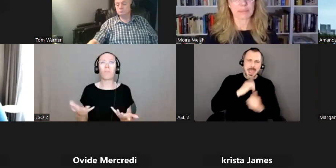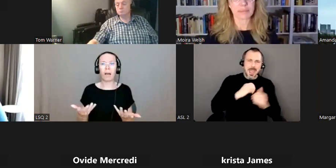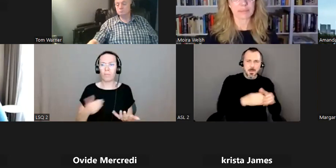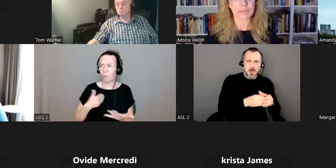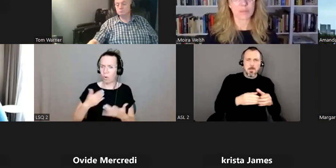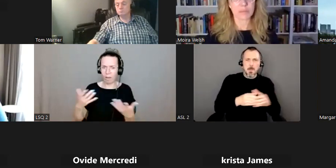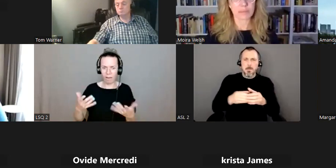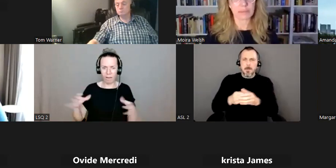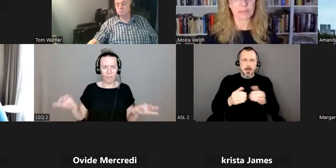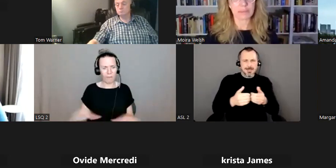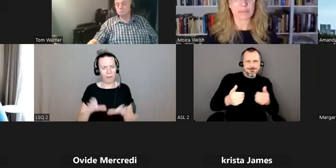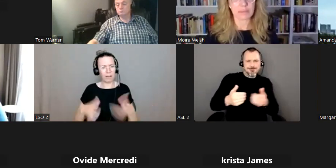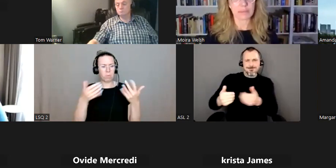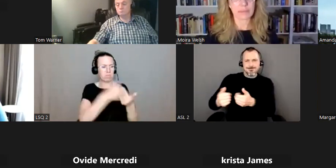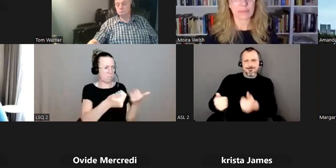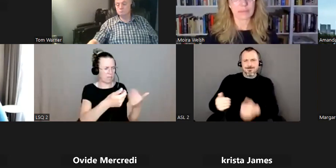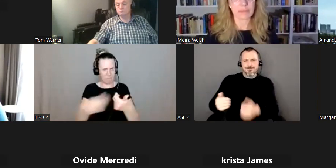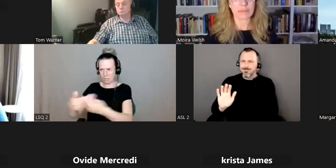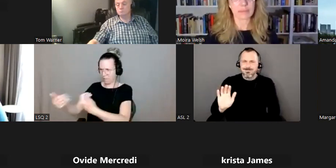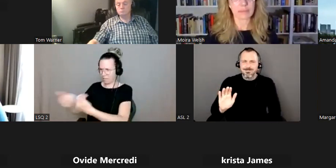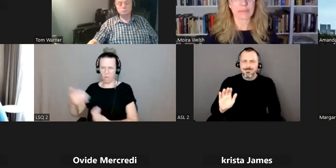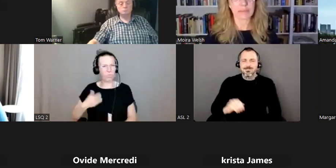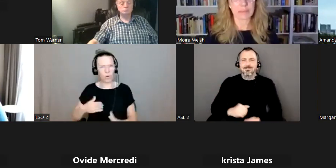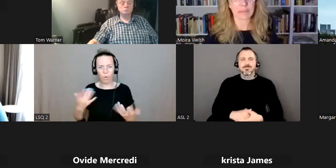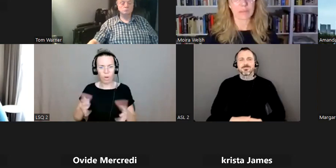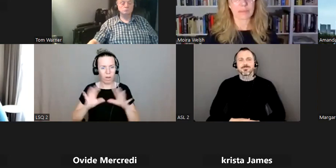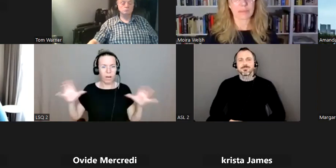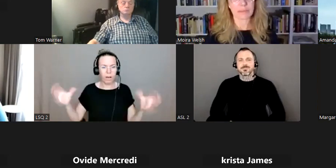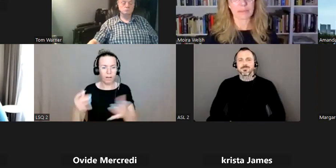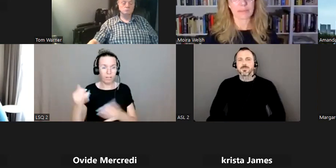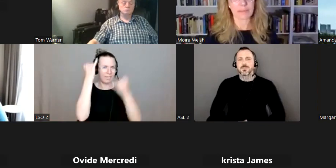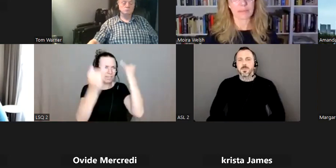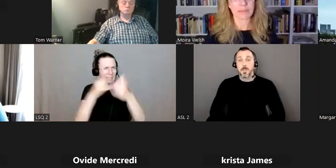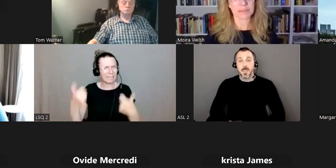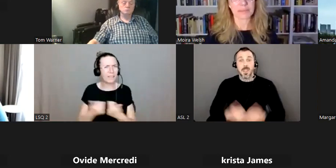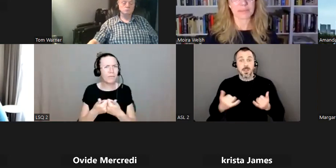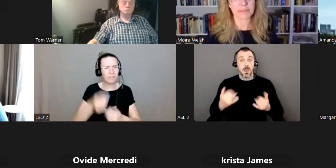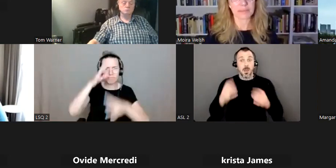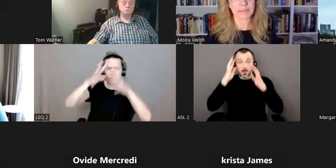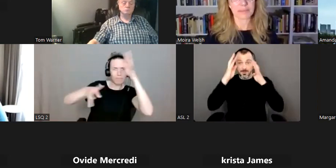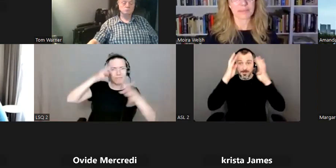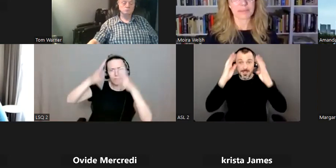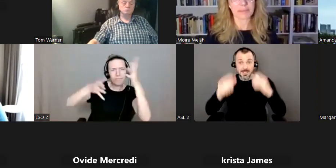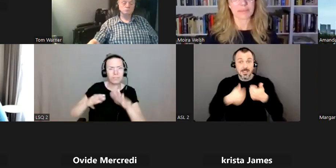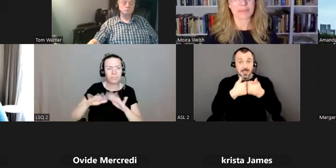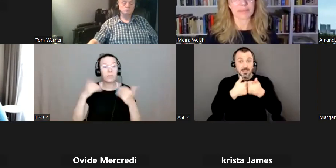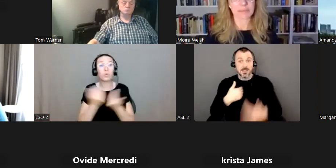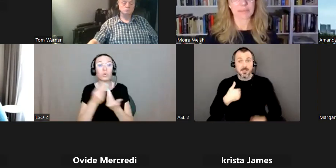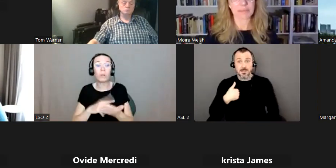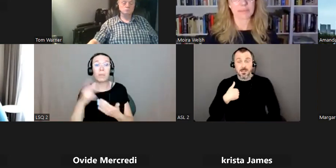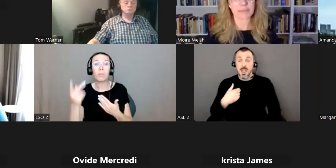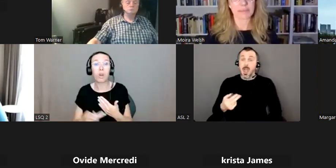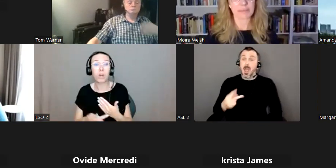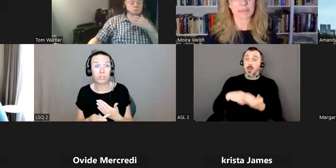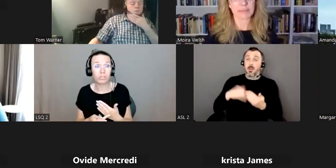a current innovation challenge. And I was so pleased that two of the projects are actually pitching